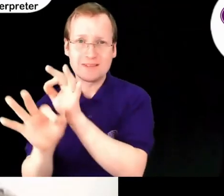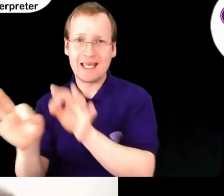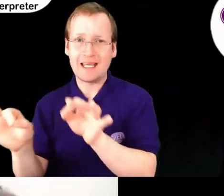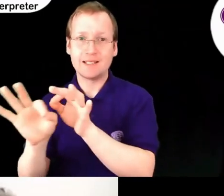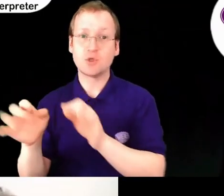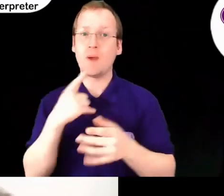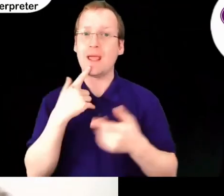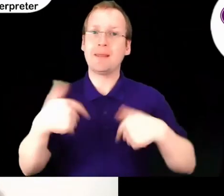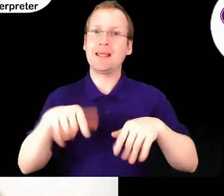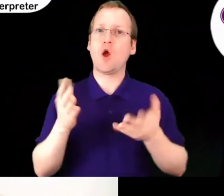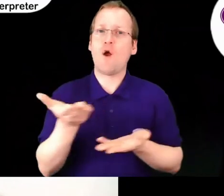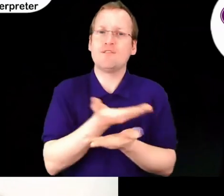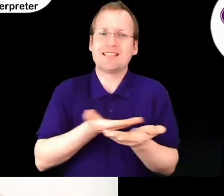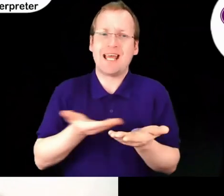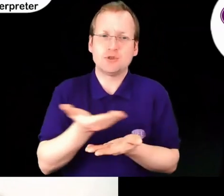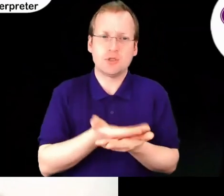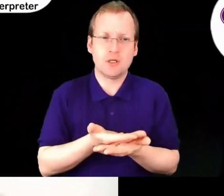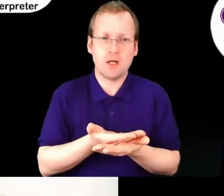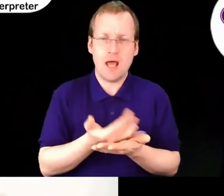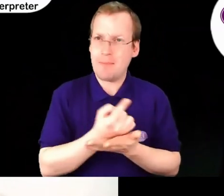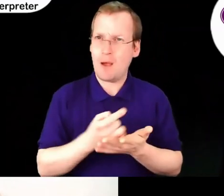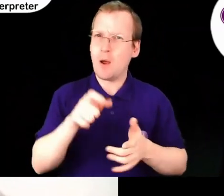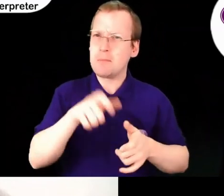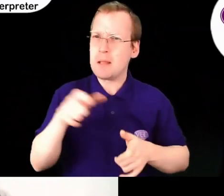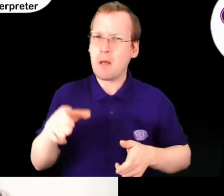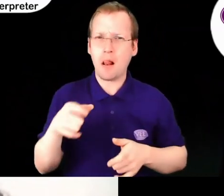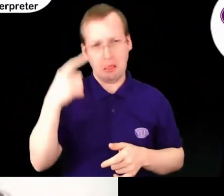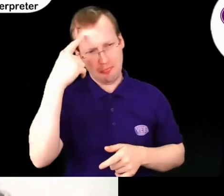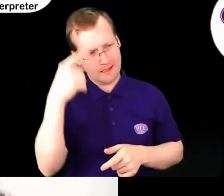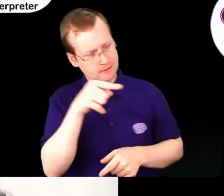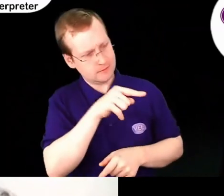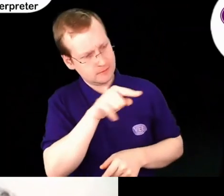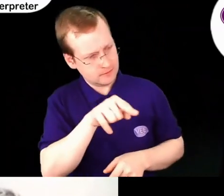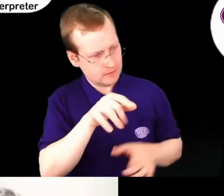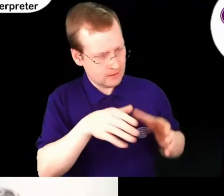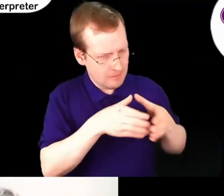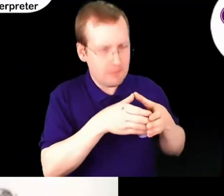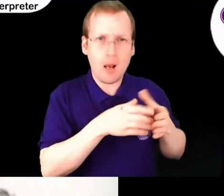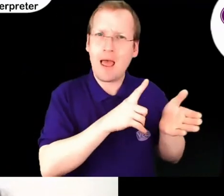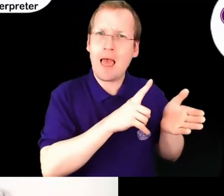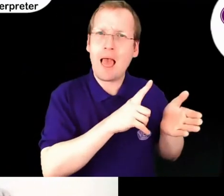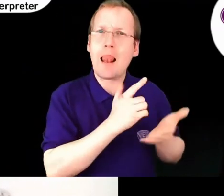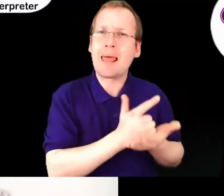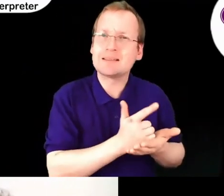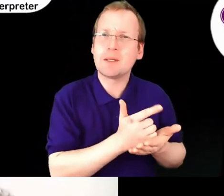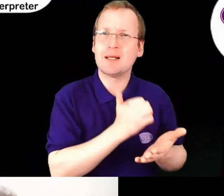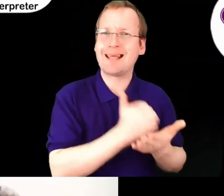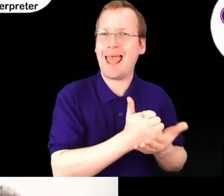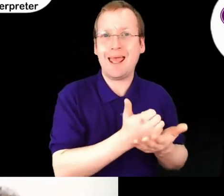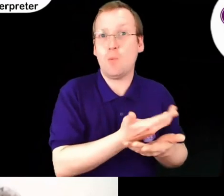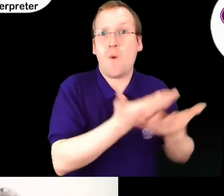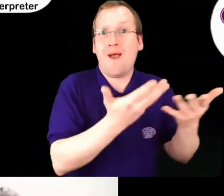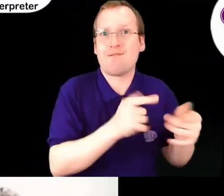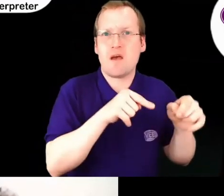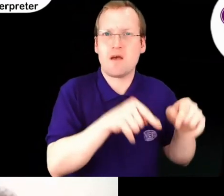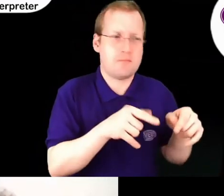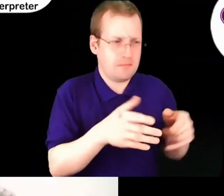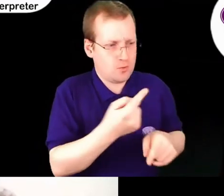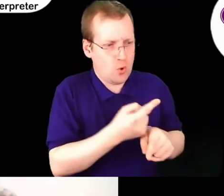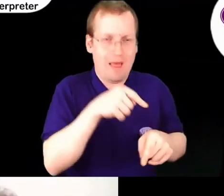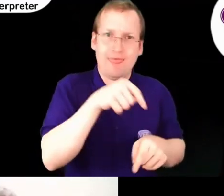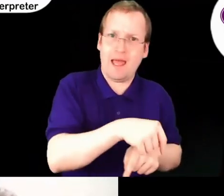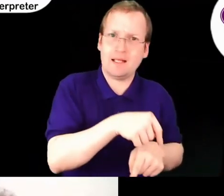had a conversation about, you know, about how people regarded those who are lesbian, gay, whatever. But what I